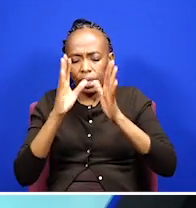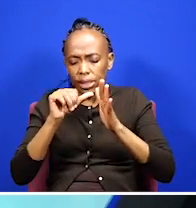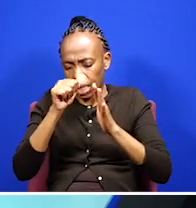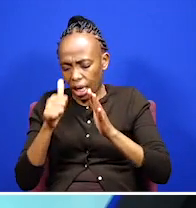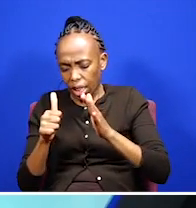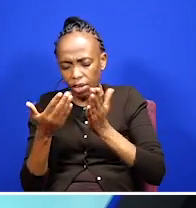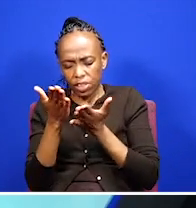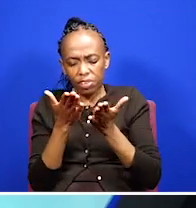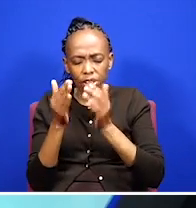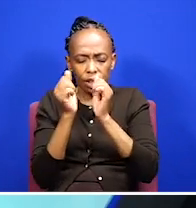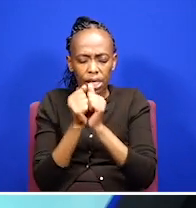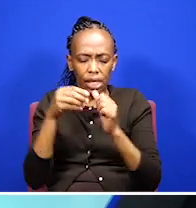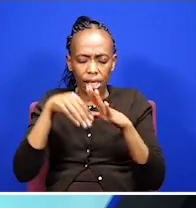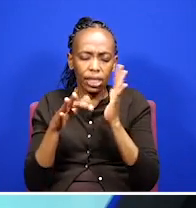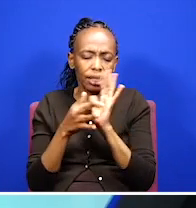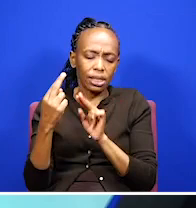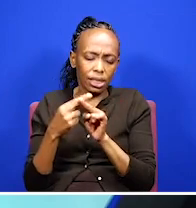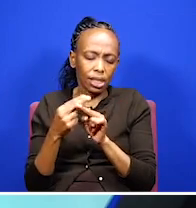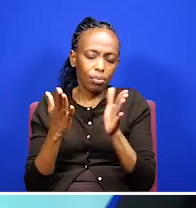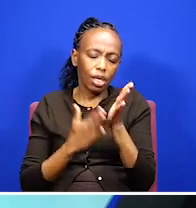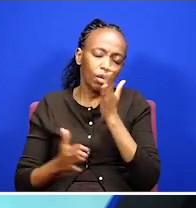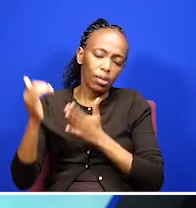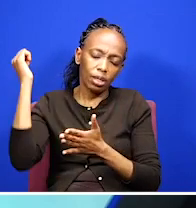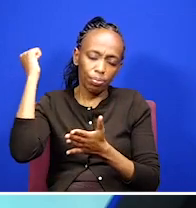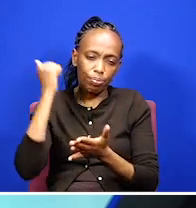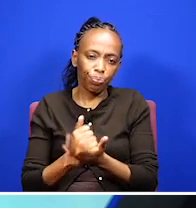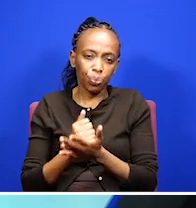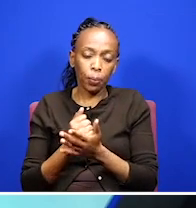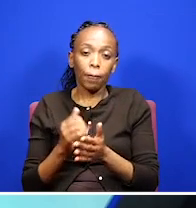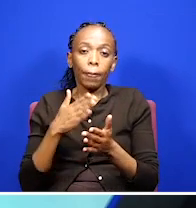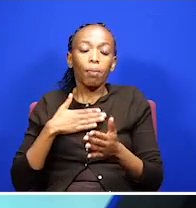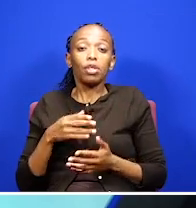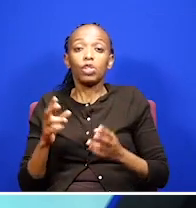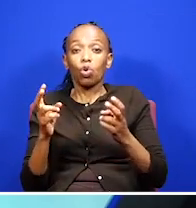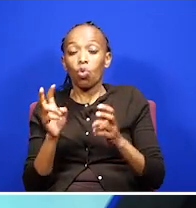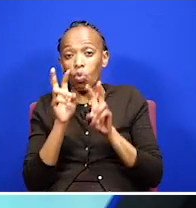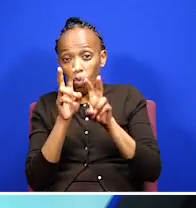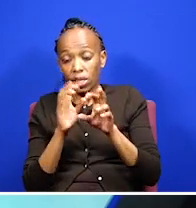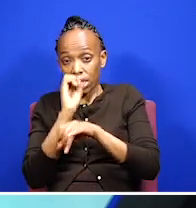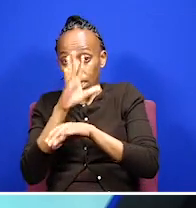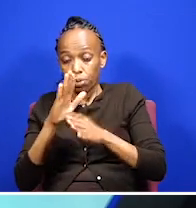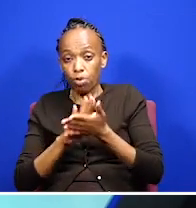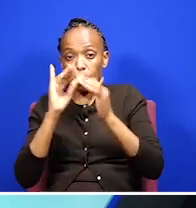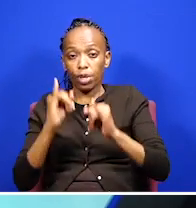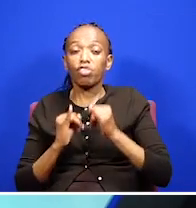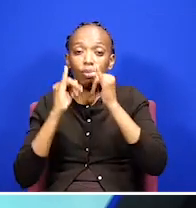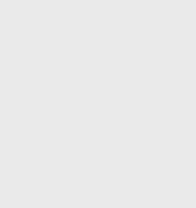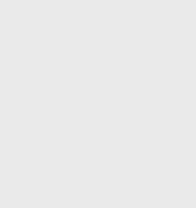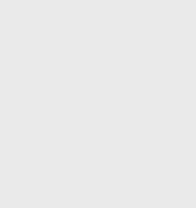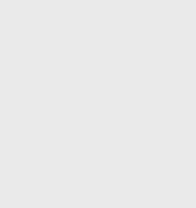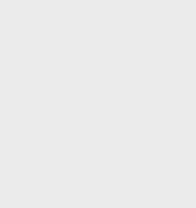in Jesus' name. Amen. Please watch this clip with more information on how you can give and be a